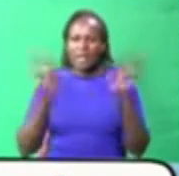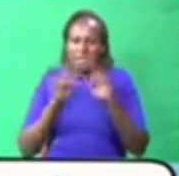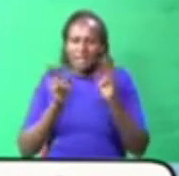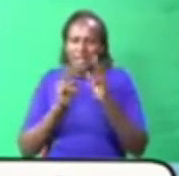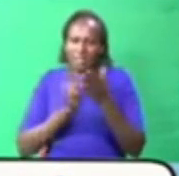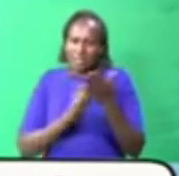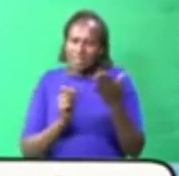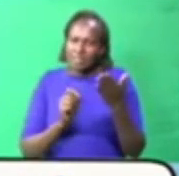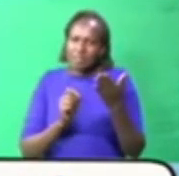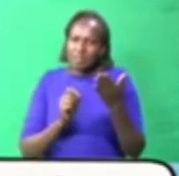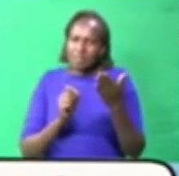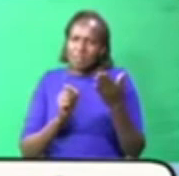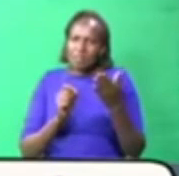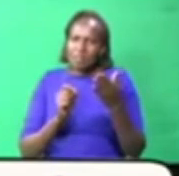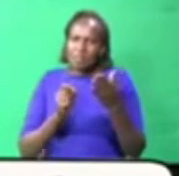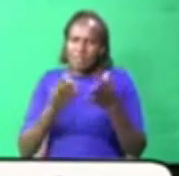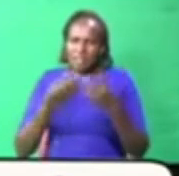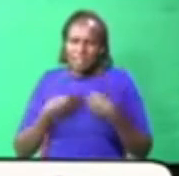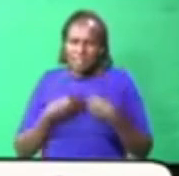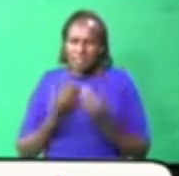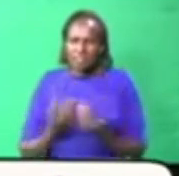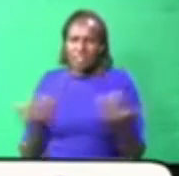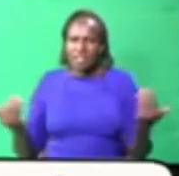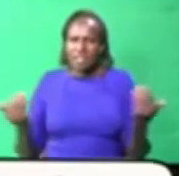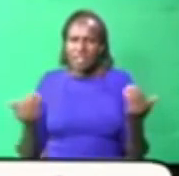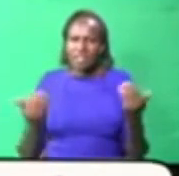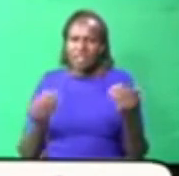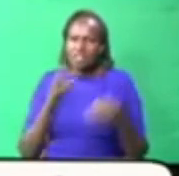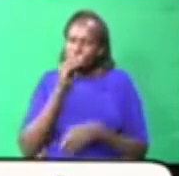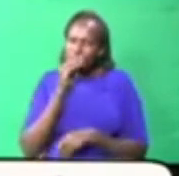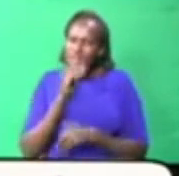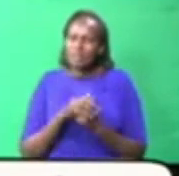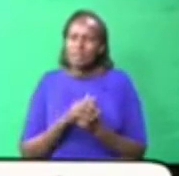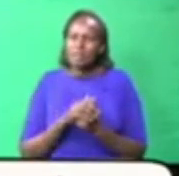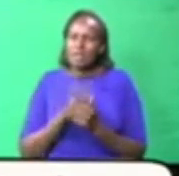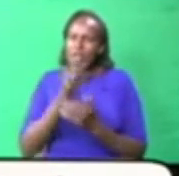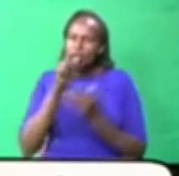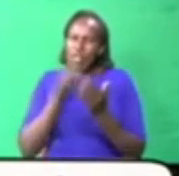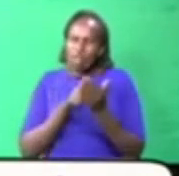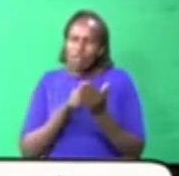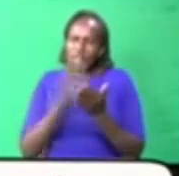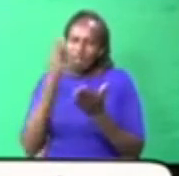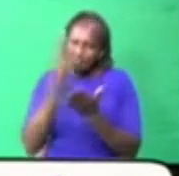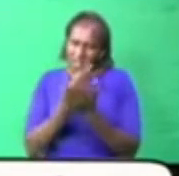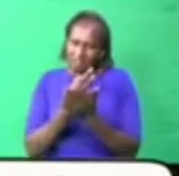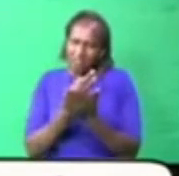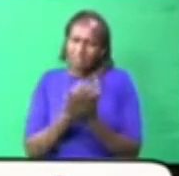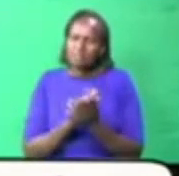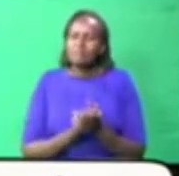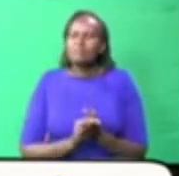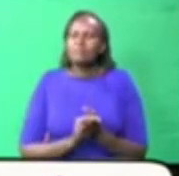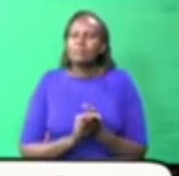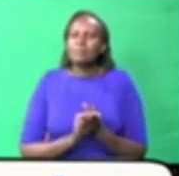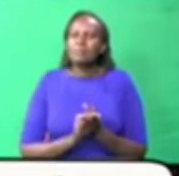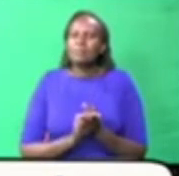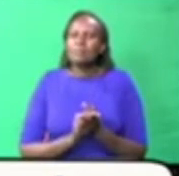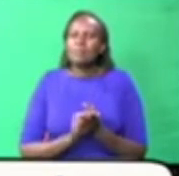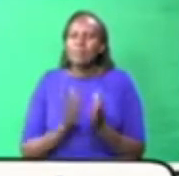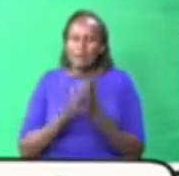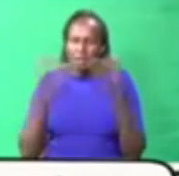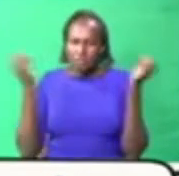They could not receive children. Biologically speaking, those are just facts, but facts.